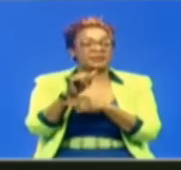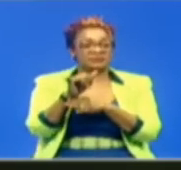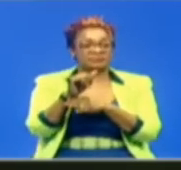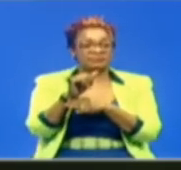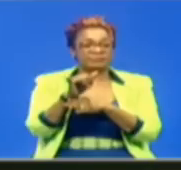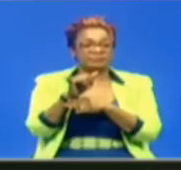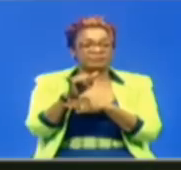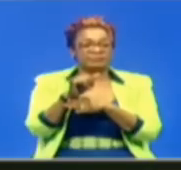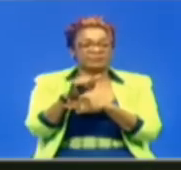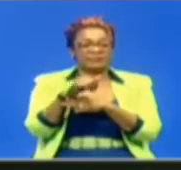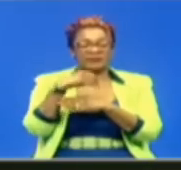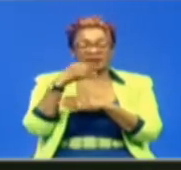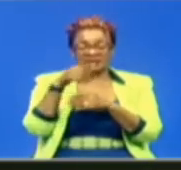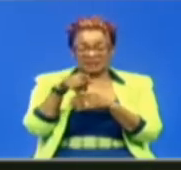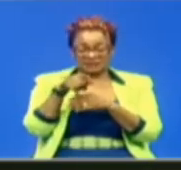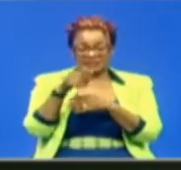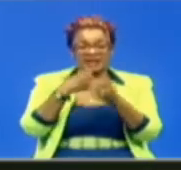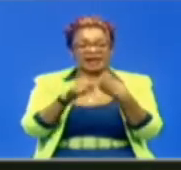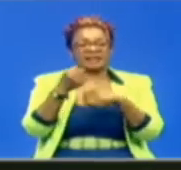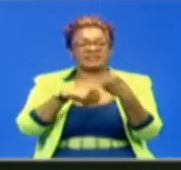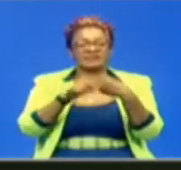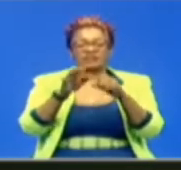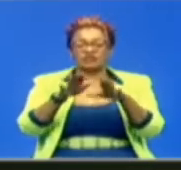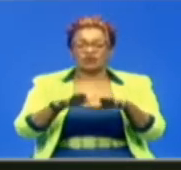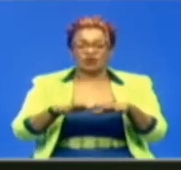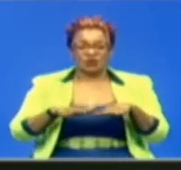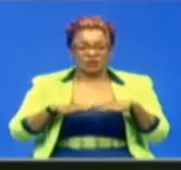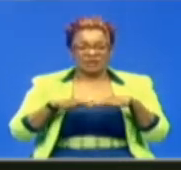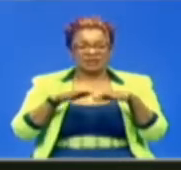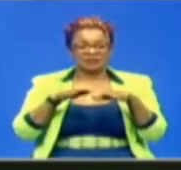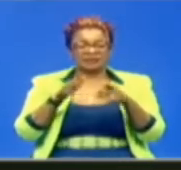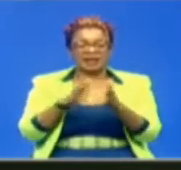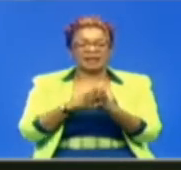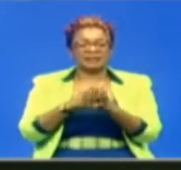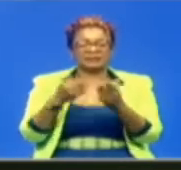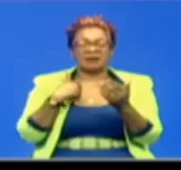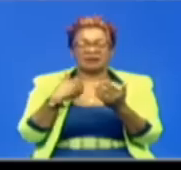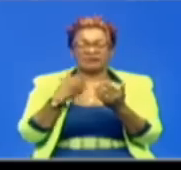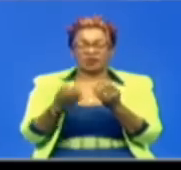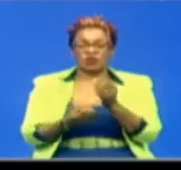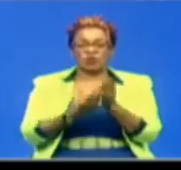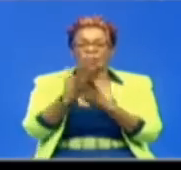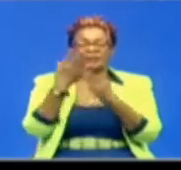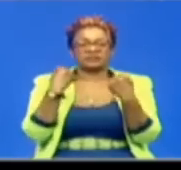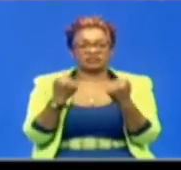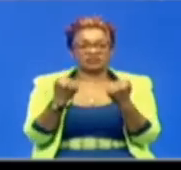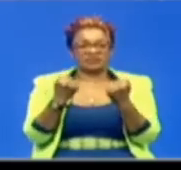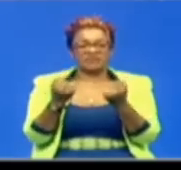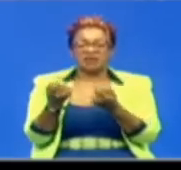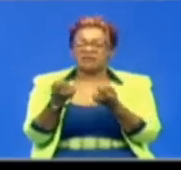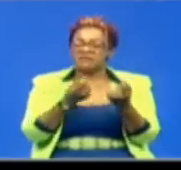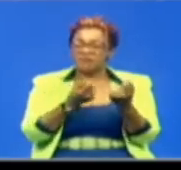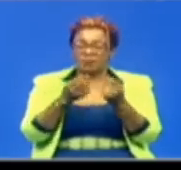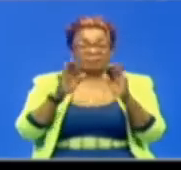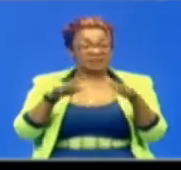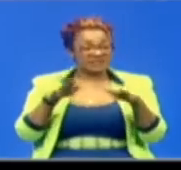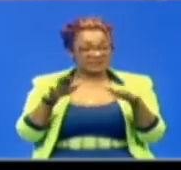first significantly inactive and slowly in leaps and bounds, growth in strength. Very few butterflies make